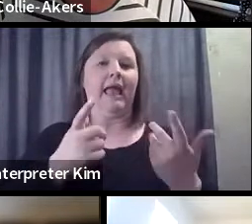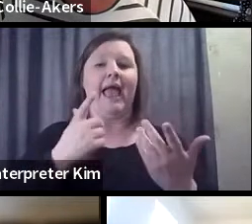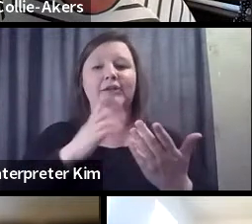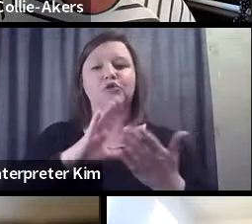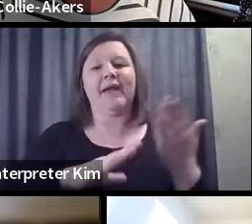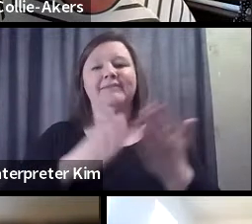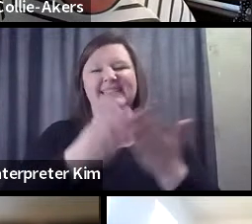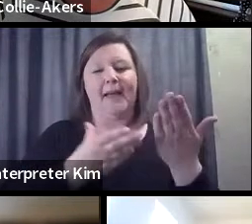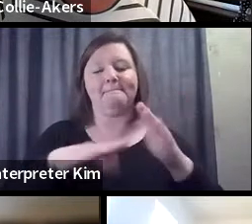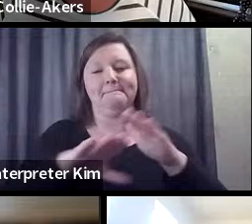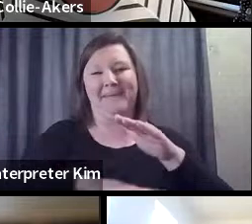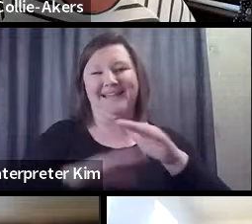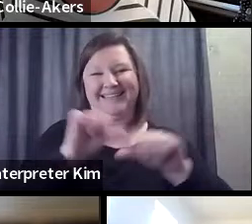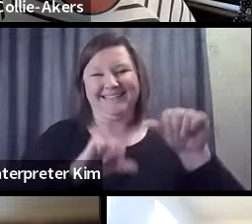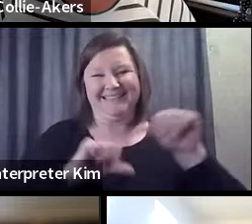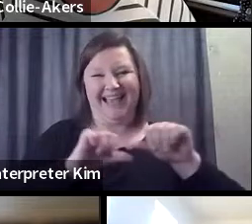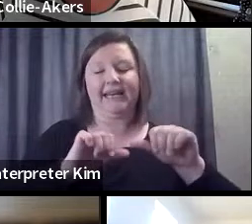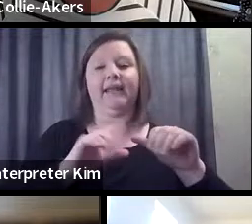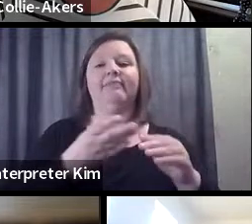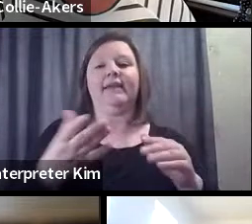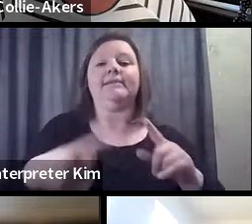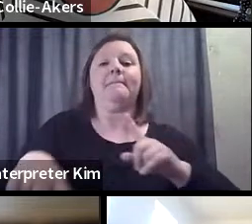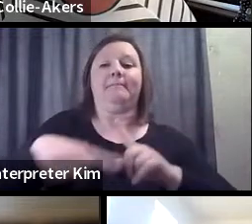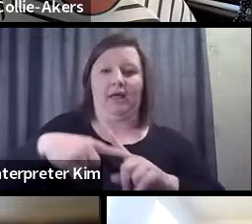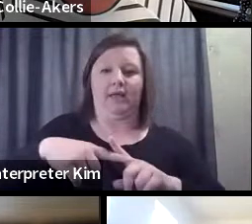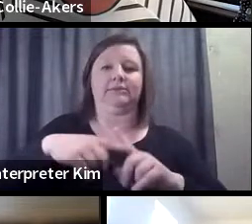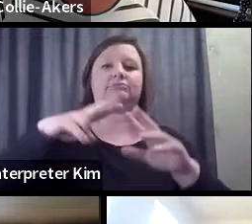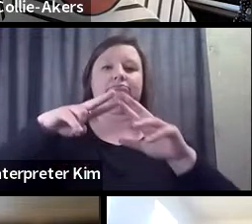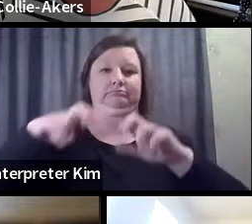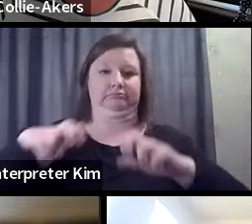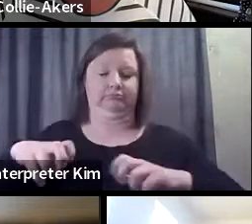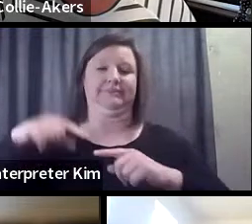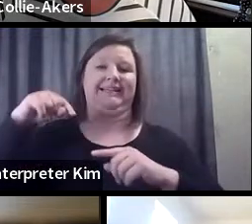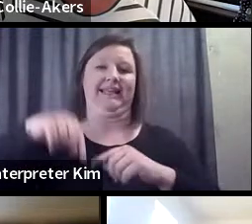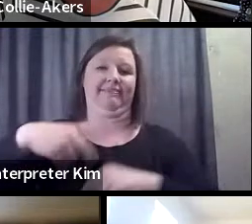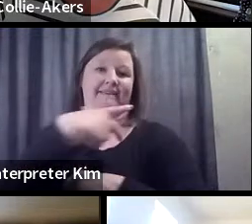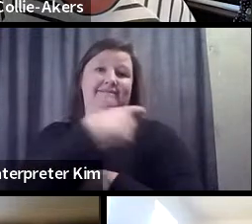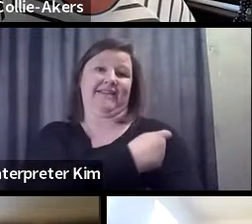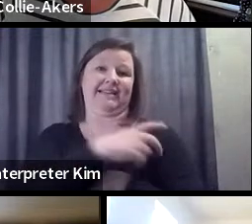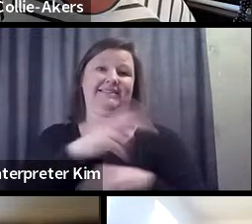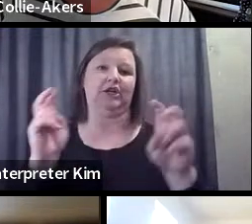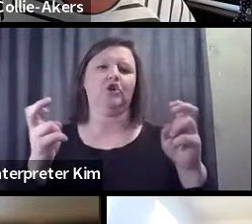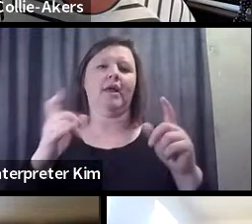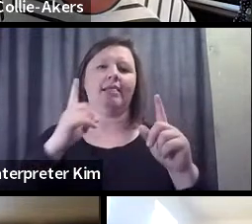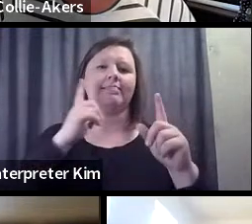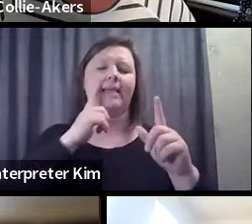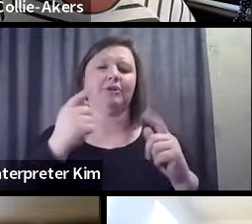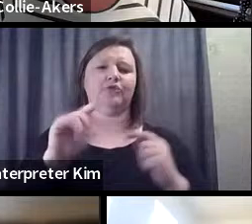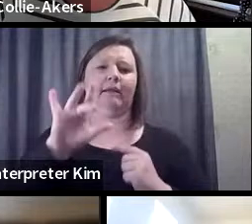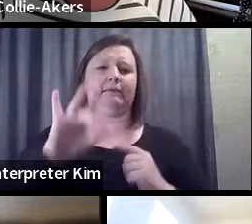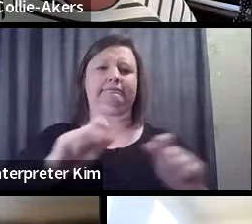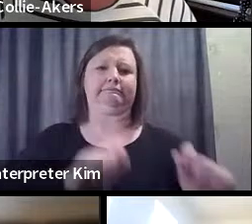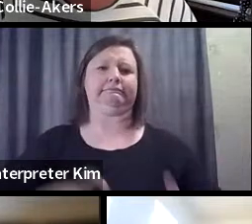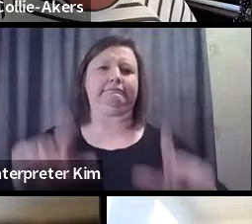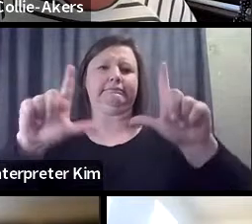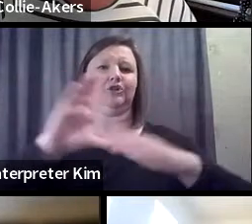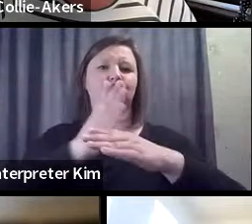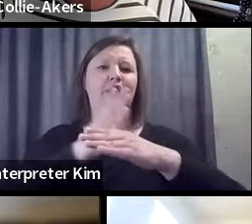as going into the vaccine issue. So let me try and get this shared.